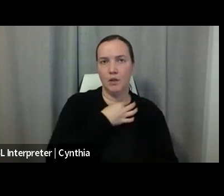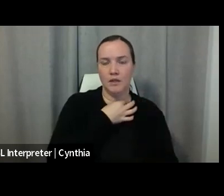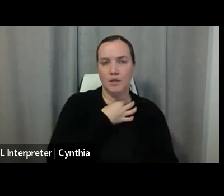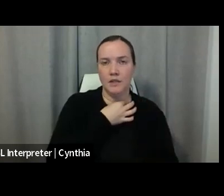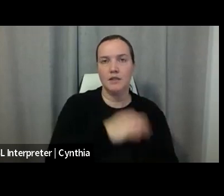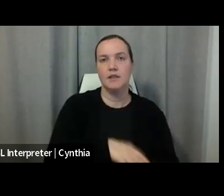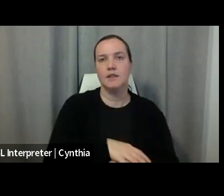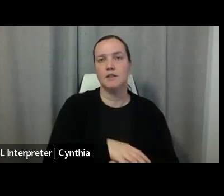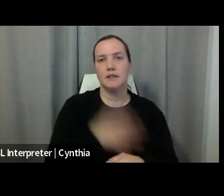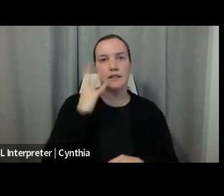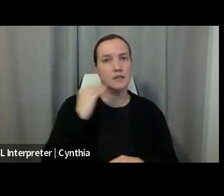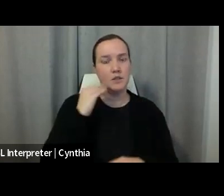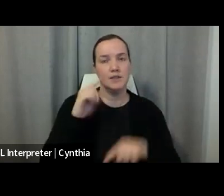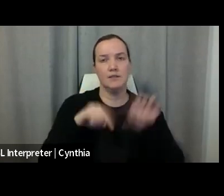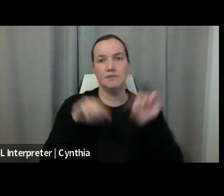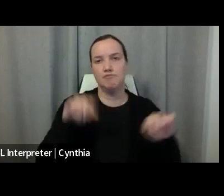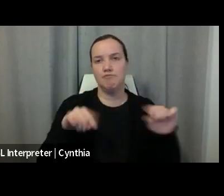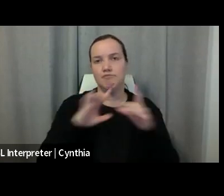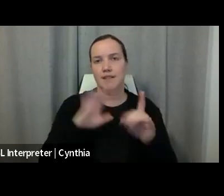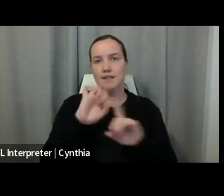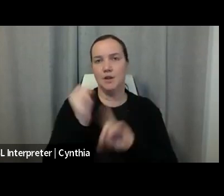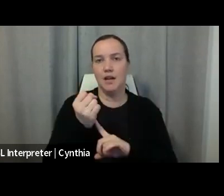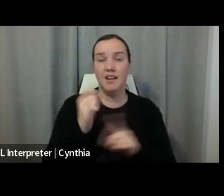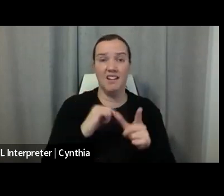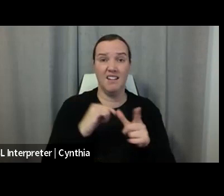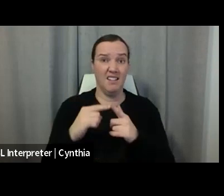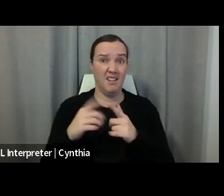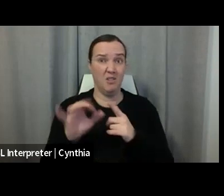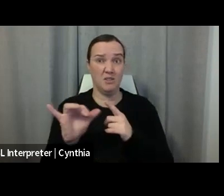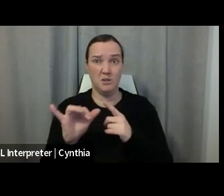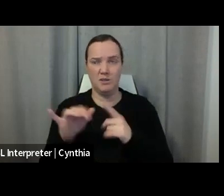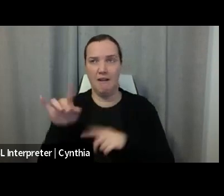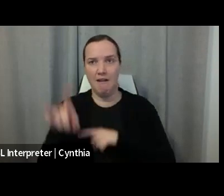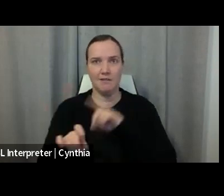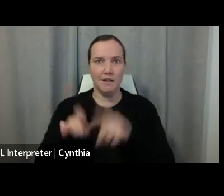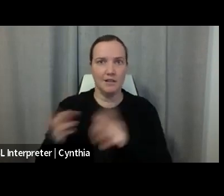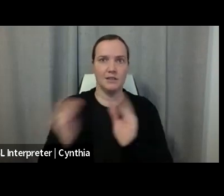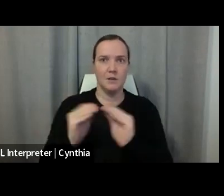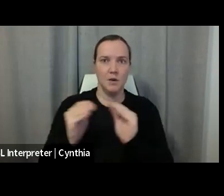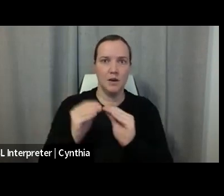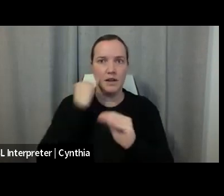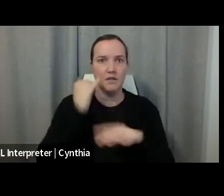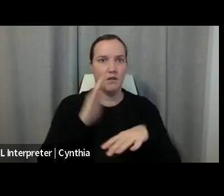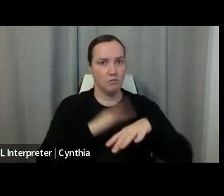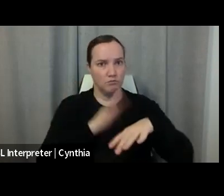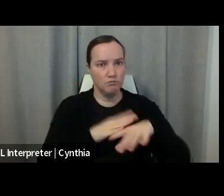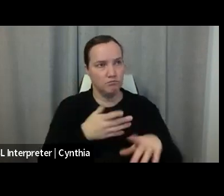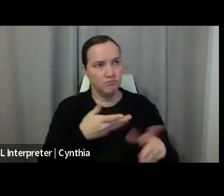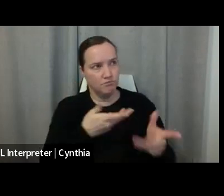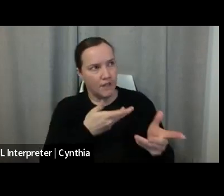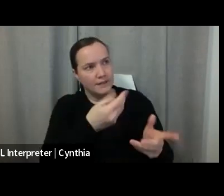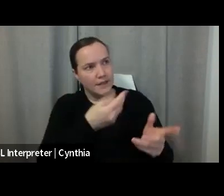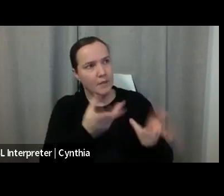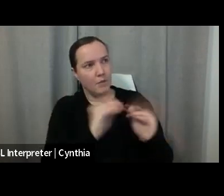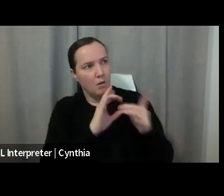people having different experiences of situations, and then just asking people more questions. That's a really good tactic when you're calling somebody in, tell me more about